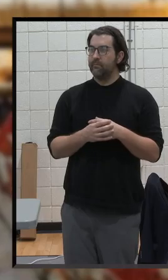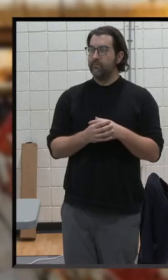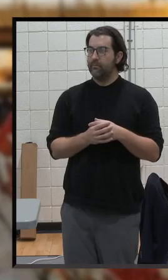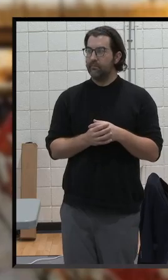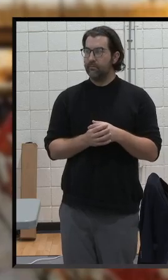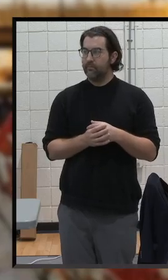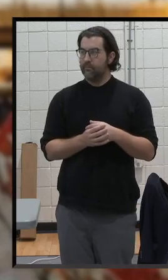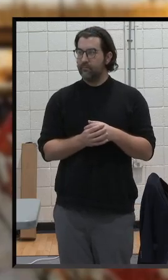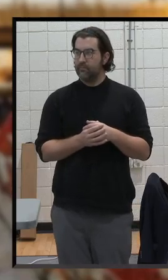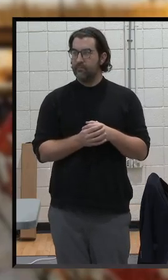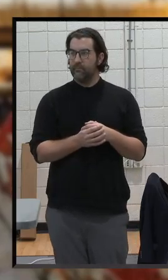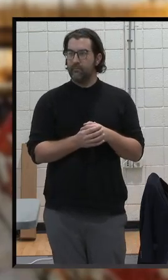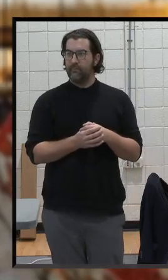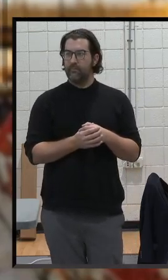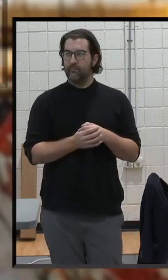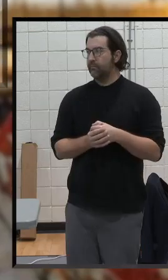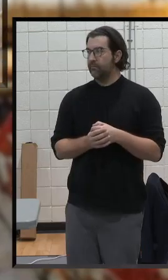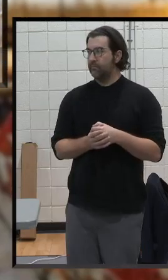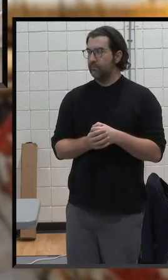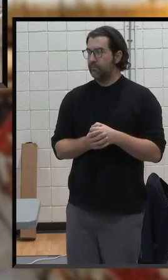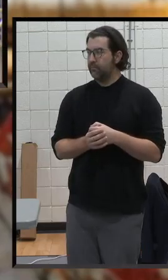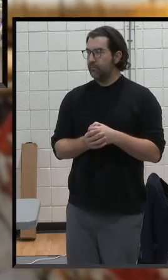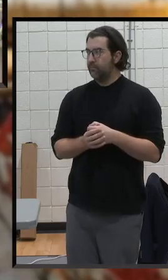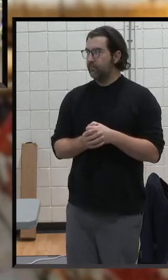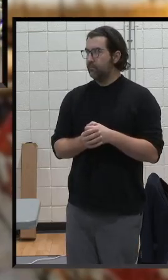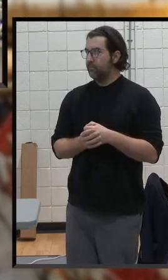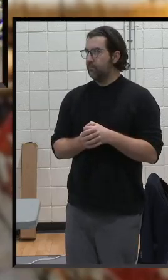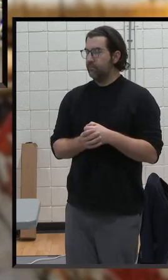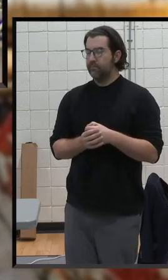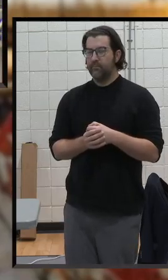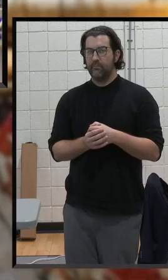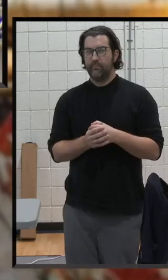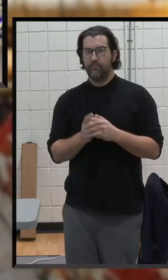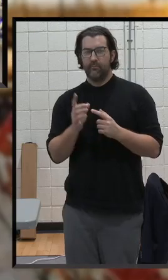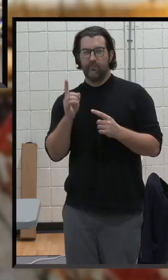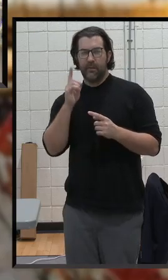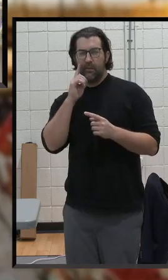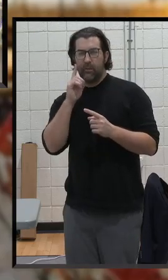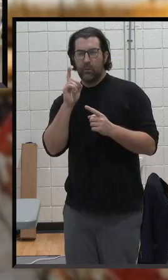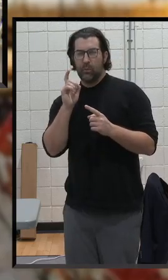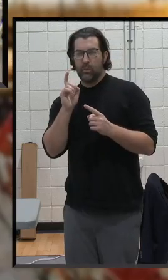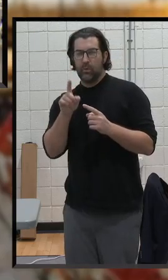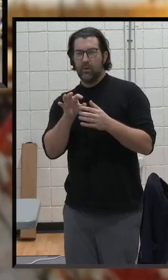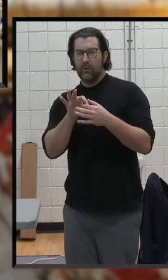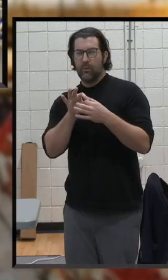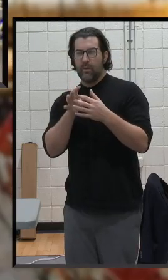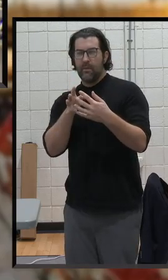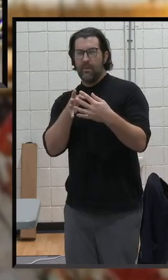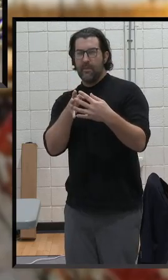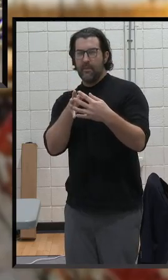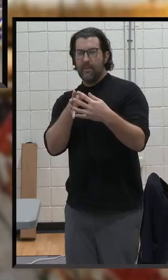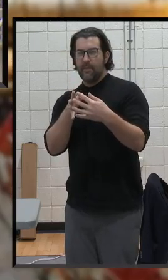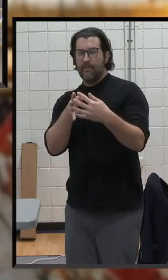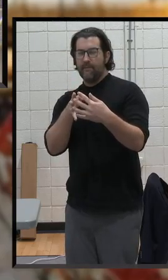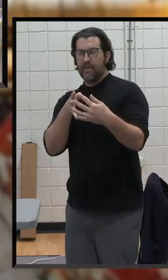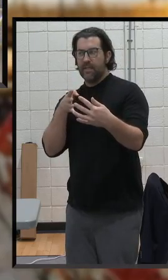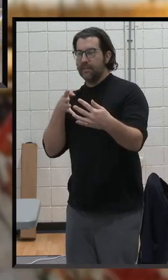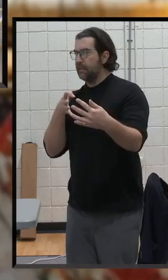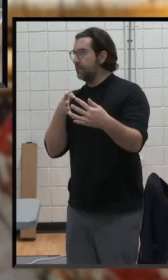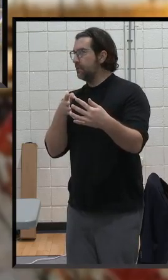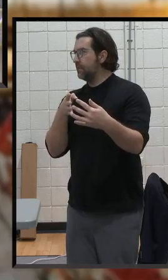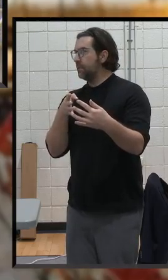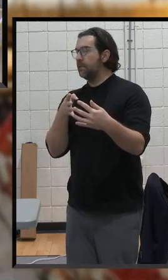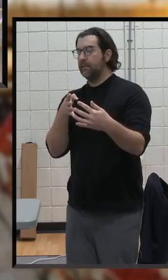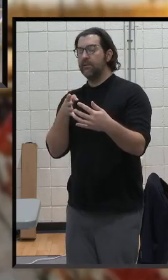out of concrete or will it be asphalt? Question about the fence and what the road will be made